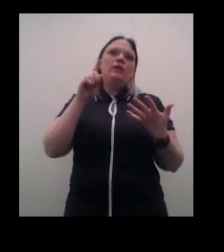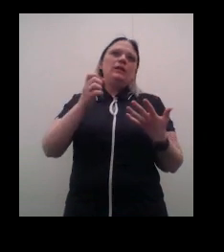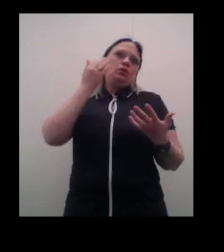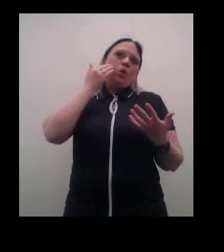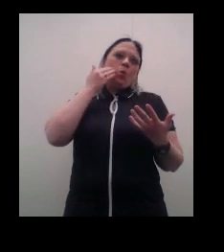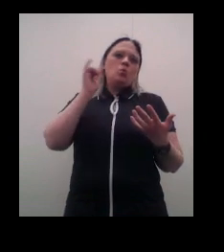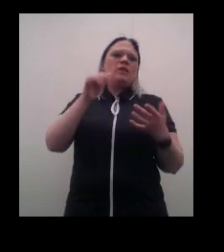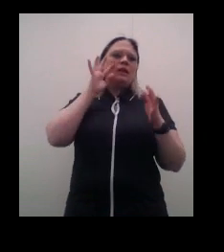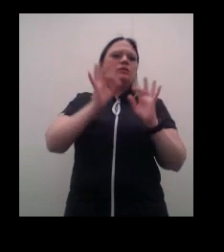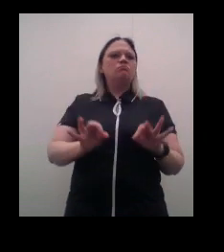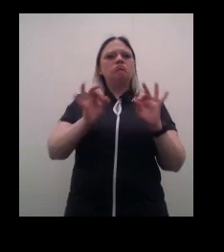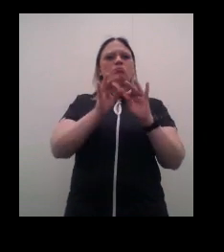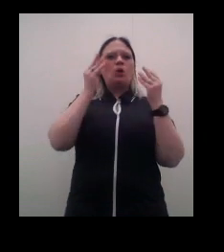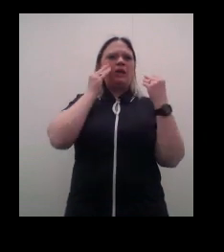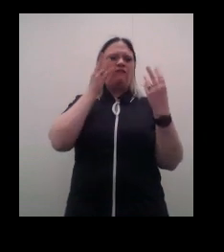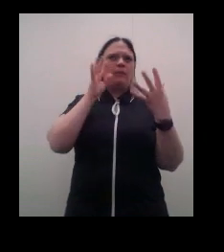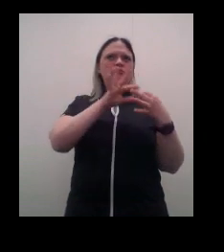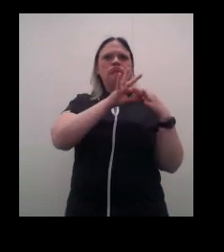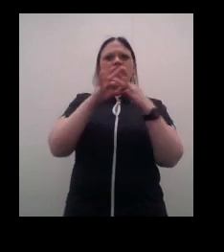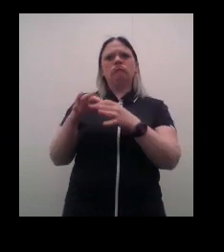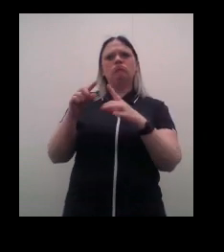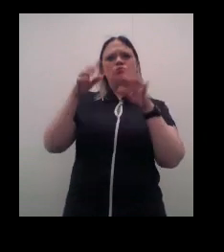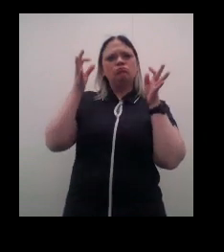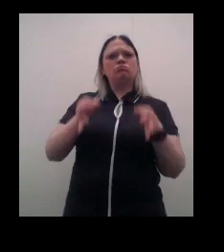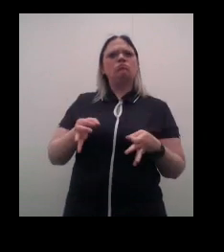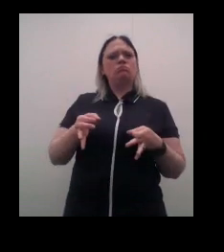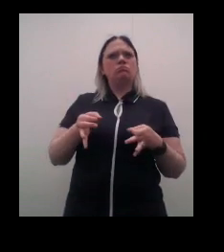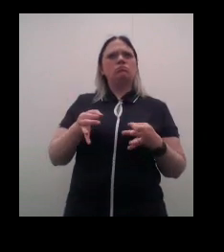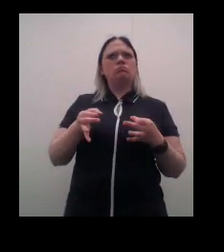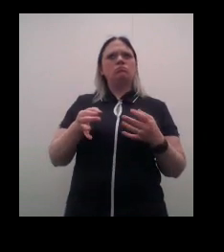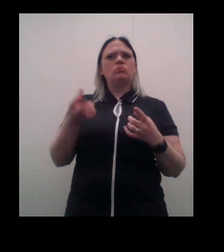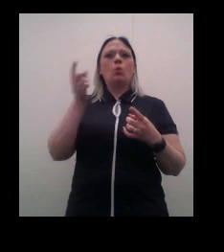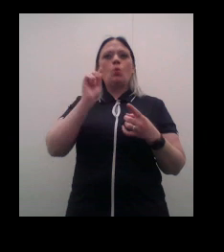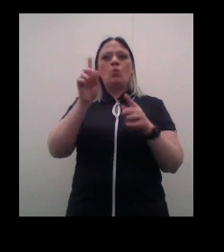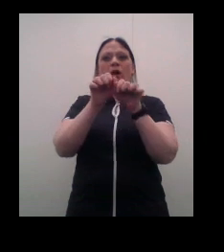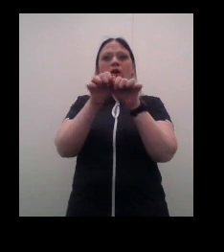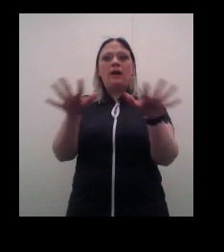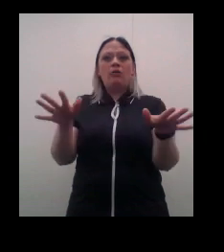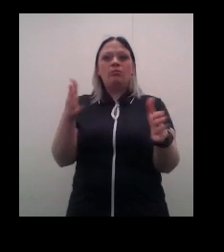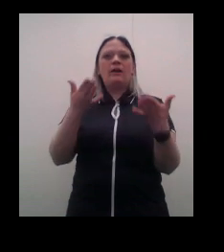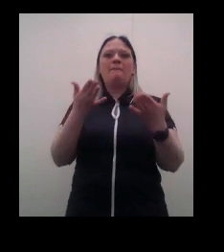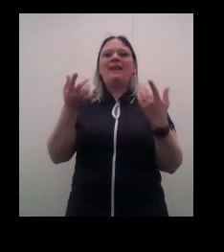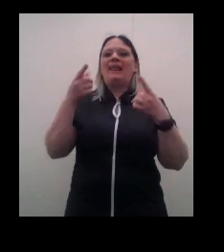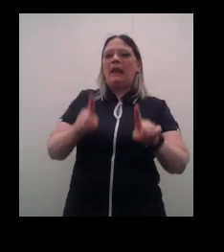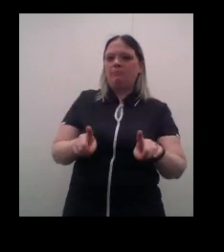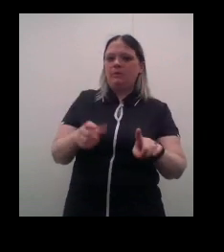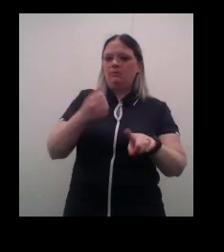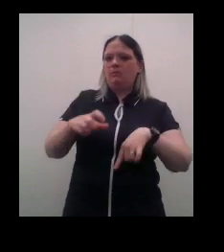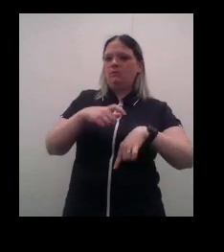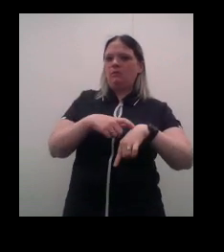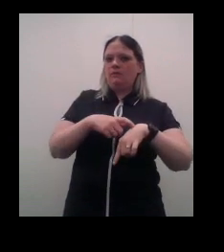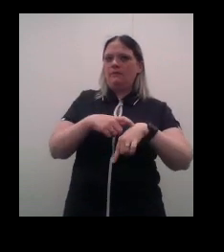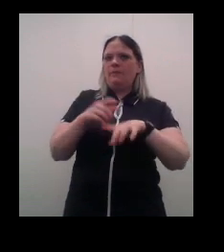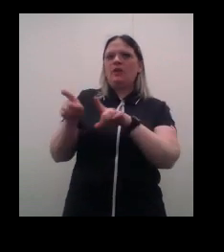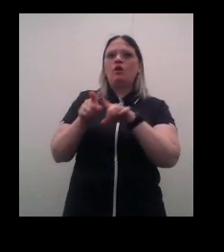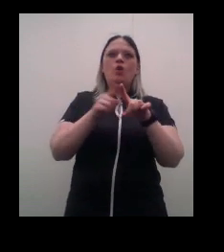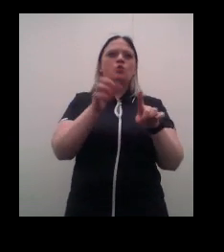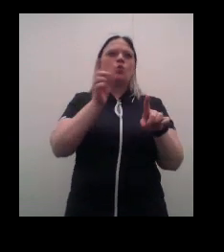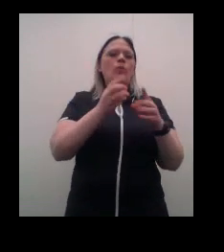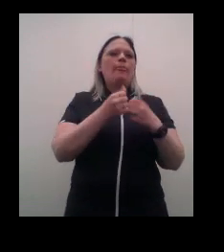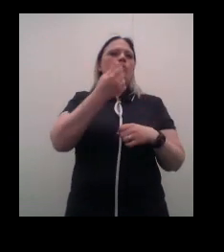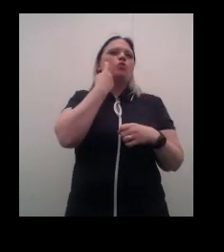are important data points with regards to determining where an outbreak may be at any time, in addition to where the most recent cases are coming